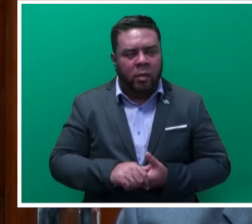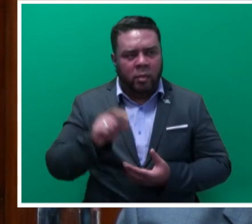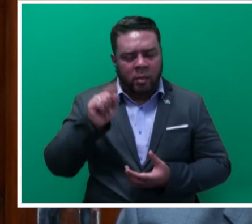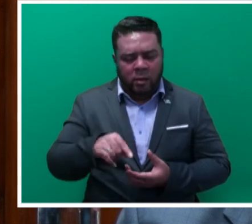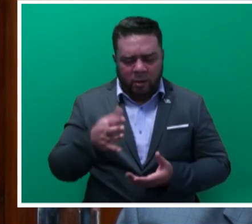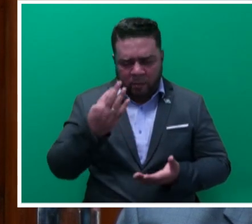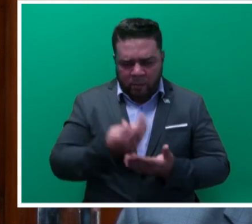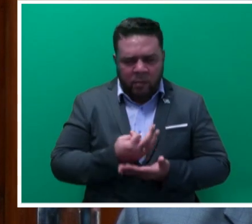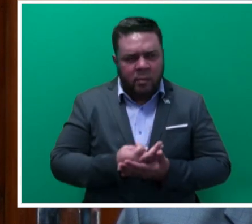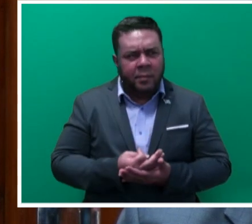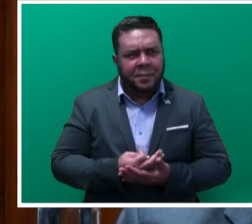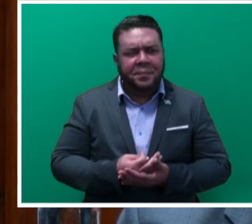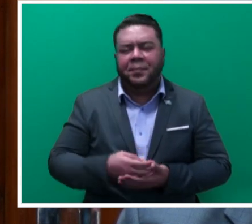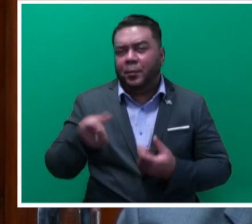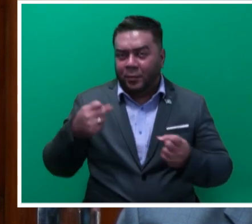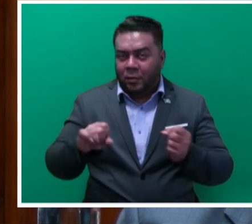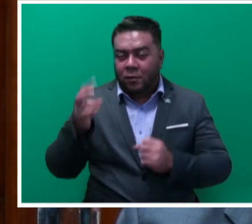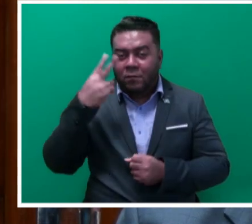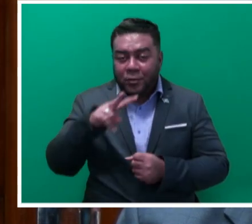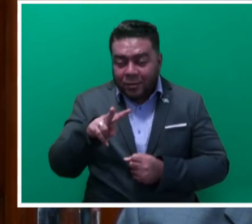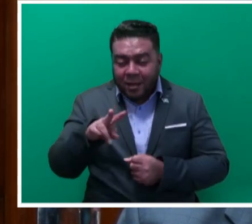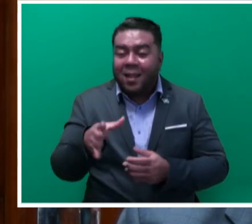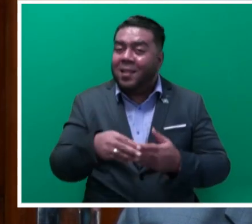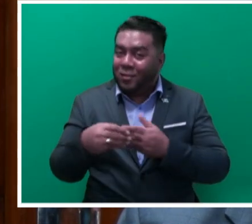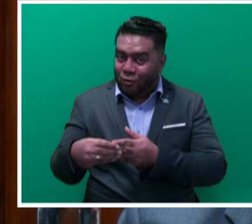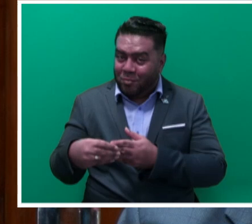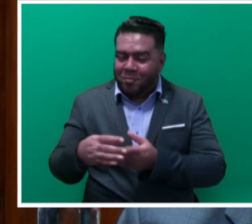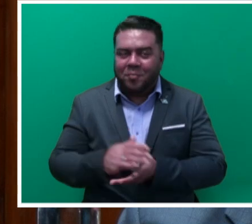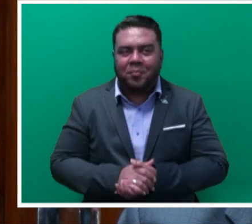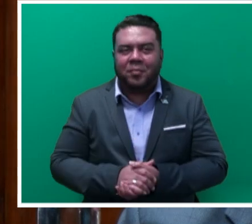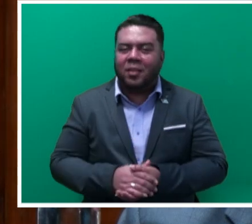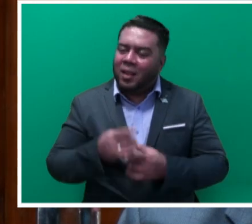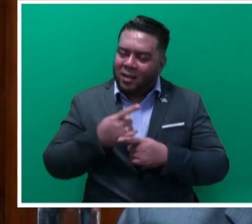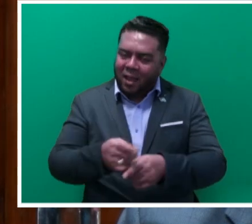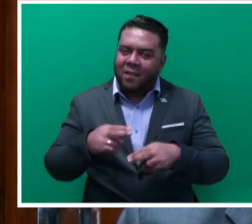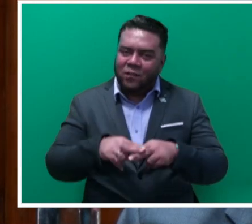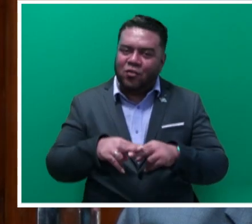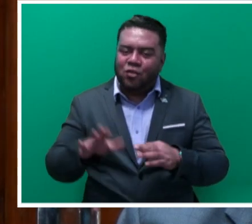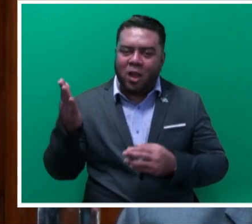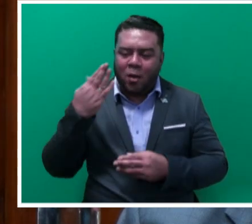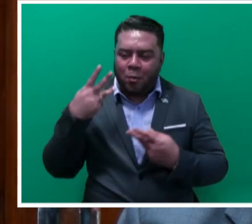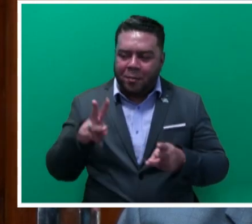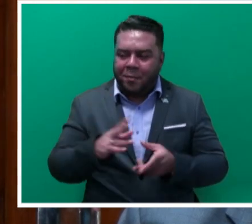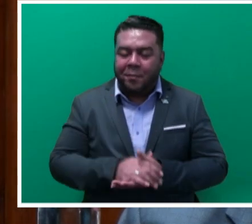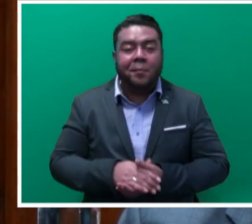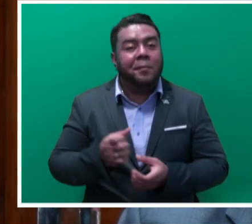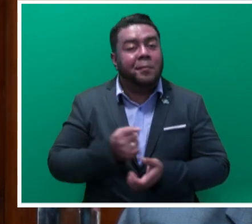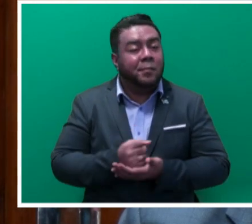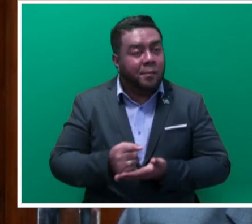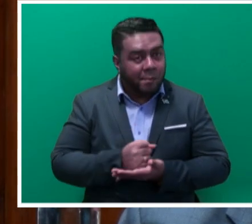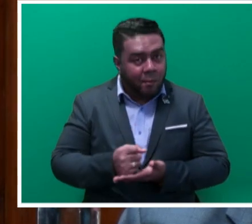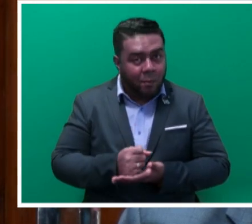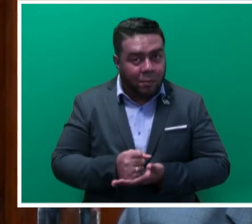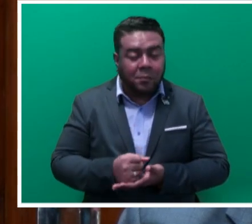testament to the strategic vision and leadership that guide Fiji Airways. But beyond the numbers, the